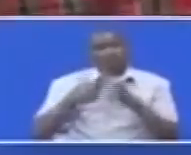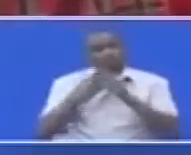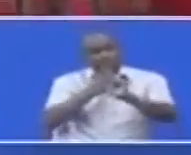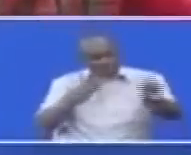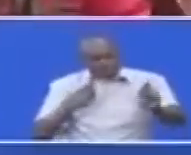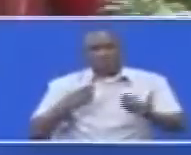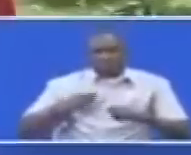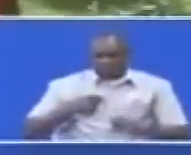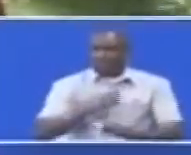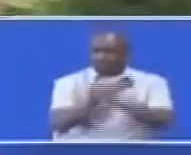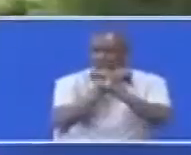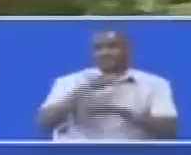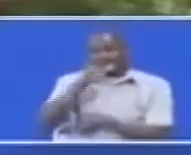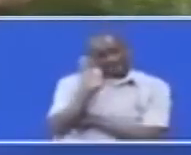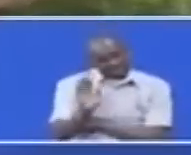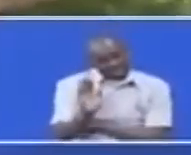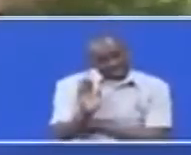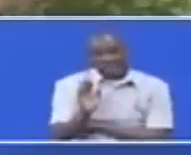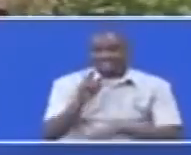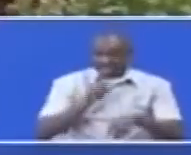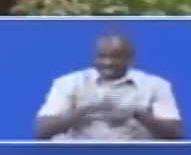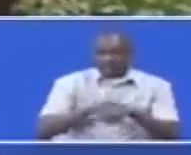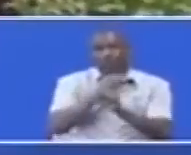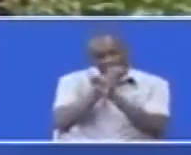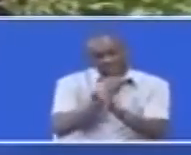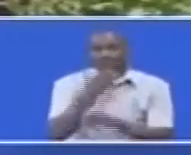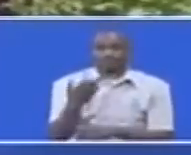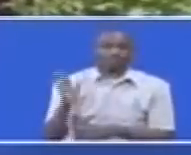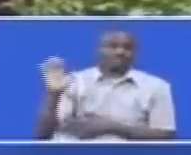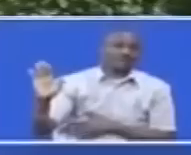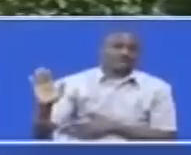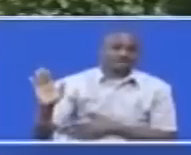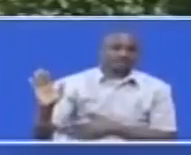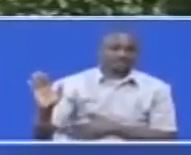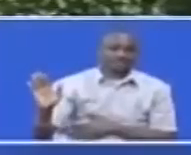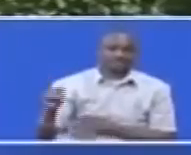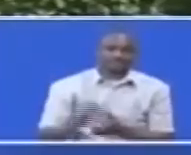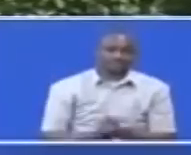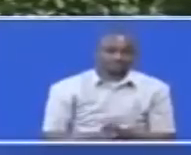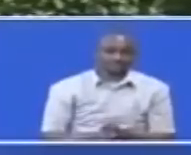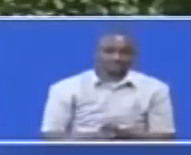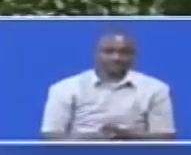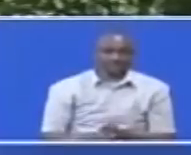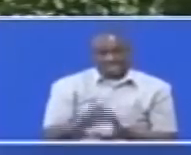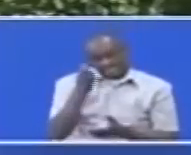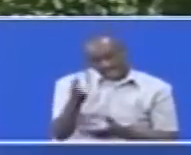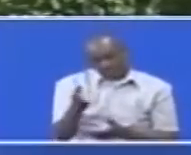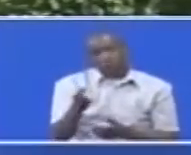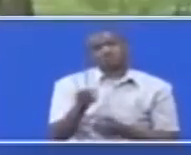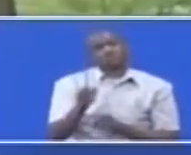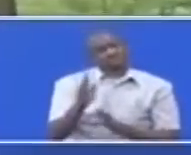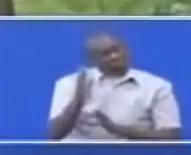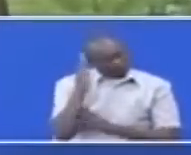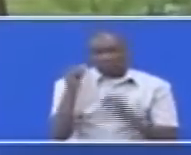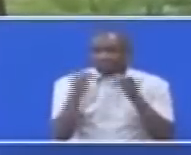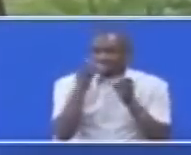arrows are keeping vigil for any eventuality, safeguarding what remains of their belongings. There was a security meeting with the